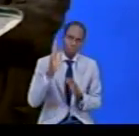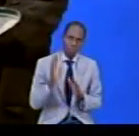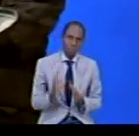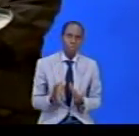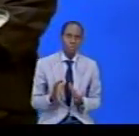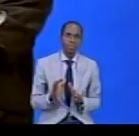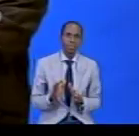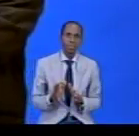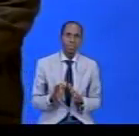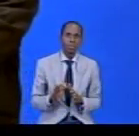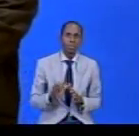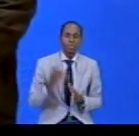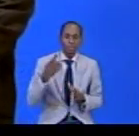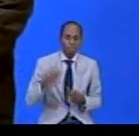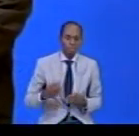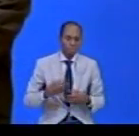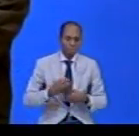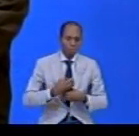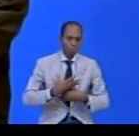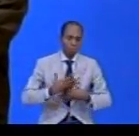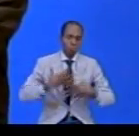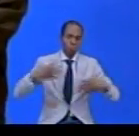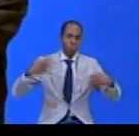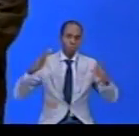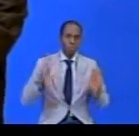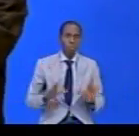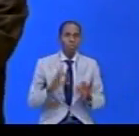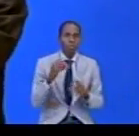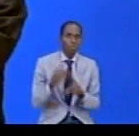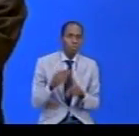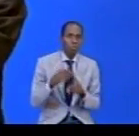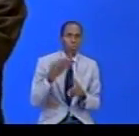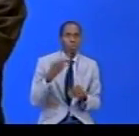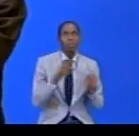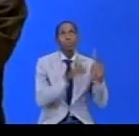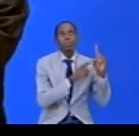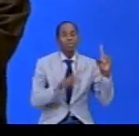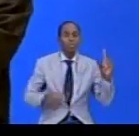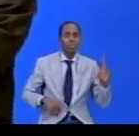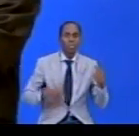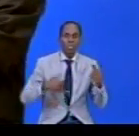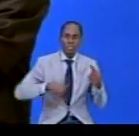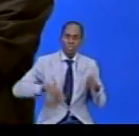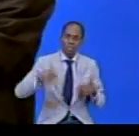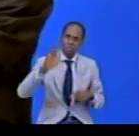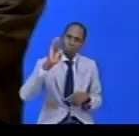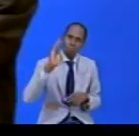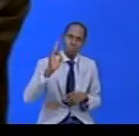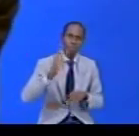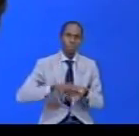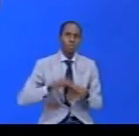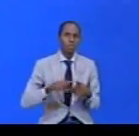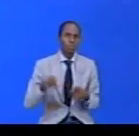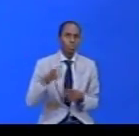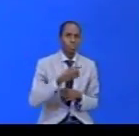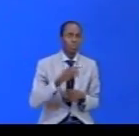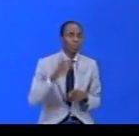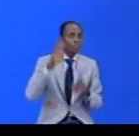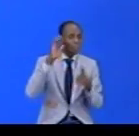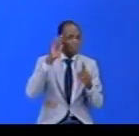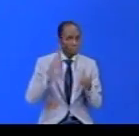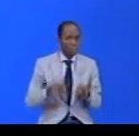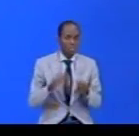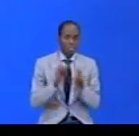the expound out the words still ministering unto them he that ministers